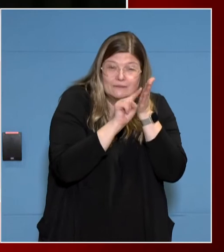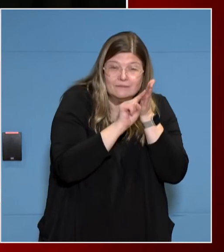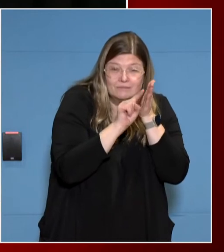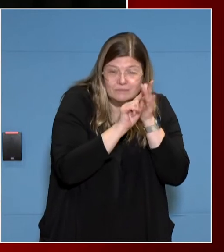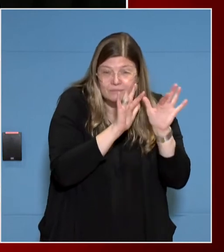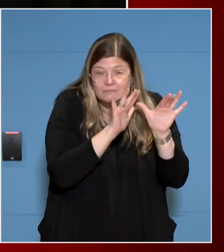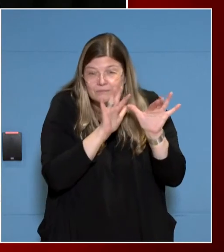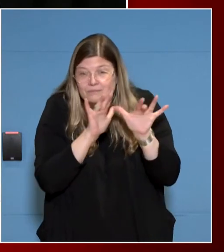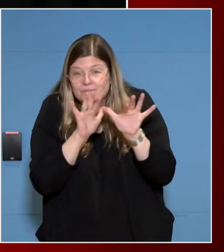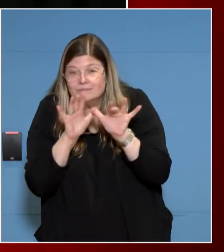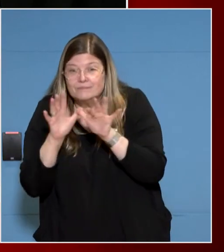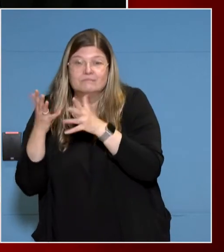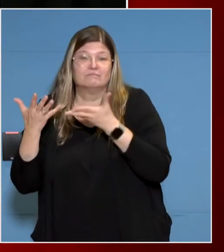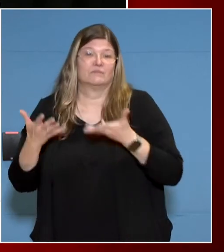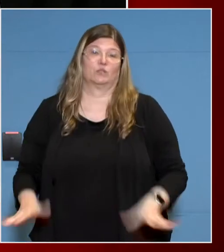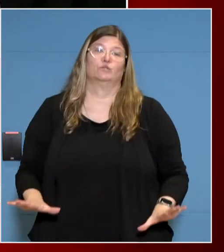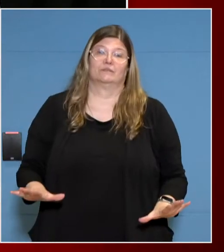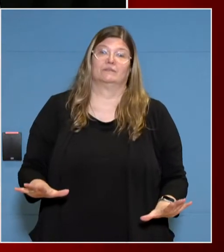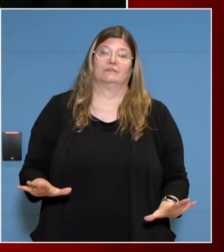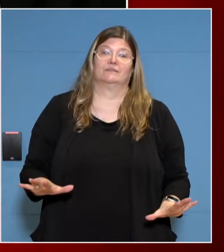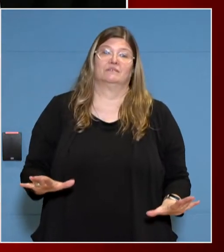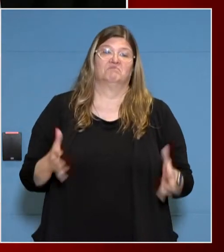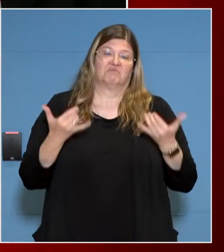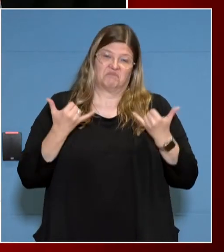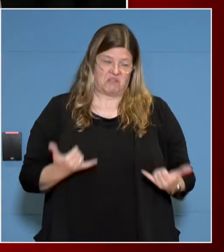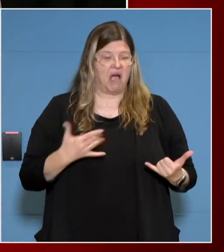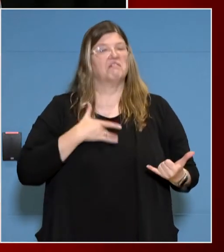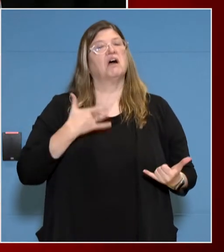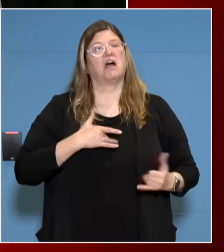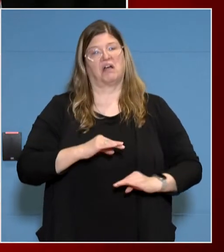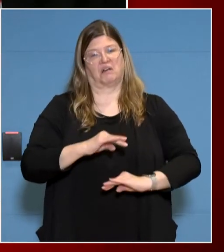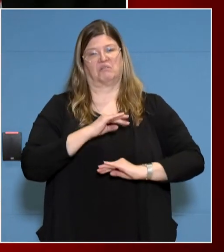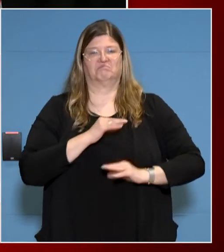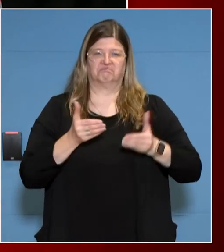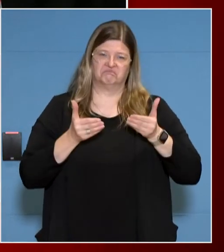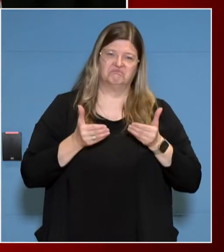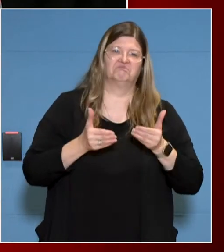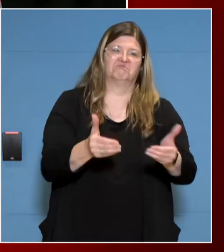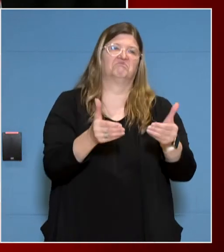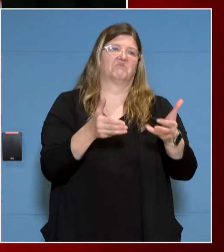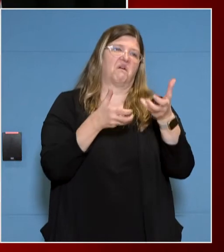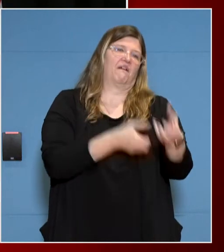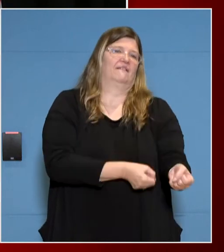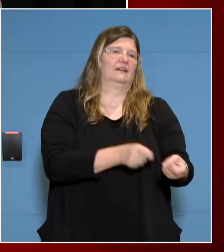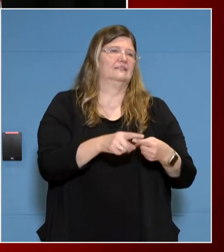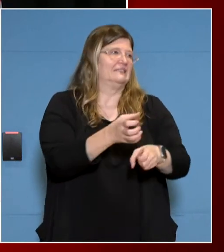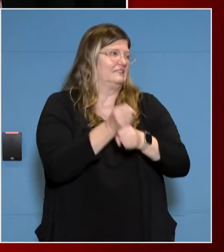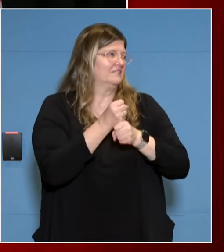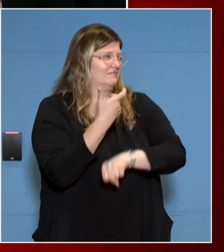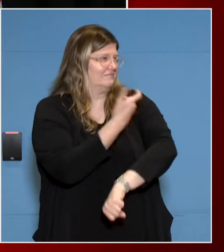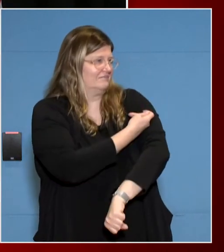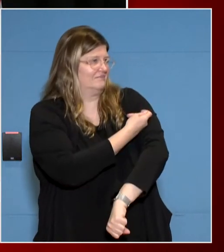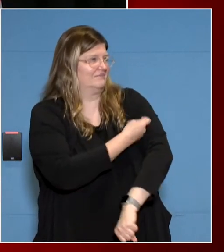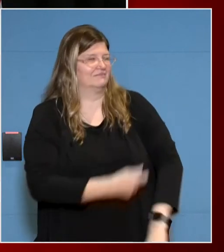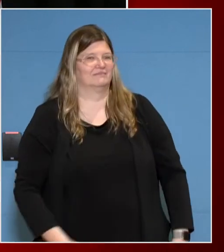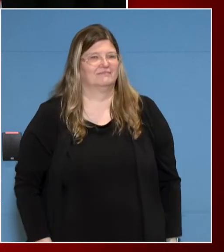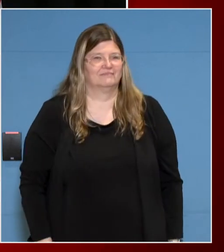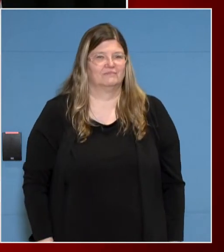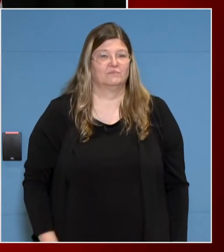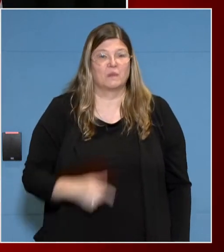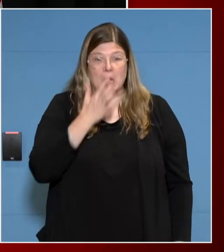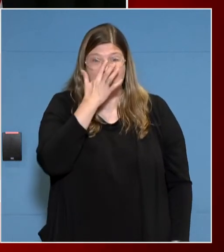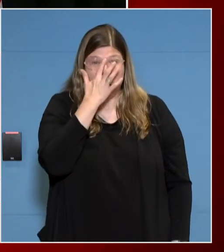need, and now I'm getting vaccinated. Sorry, another follow-up is how many, who else in your staff in the executive